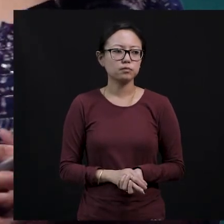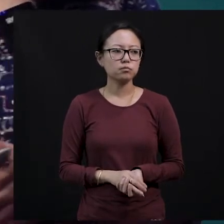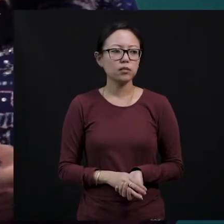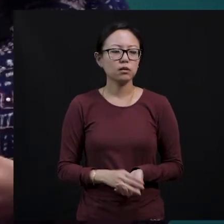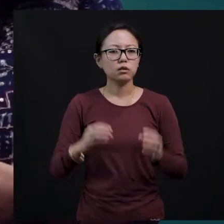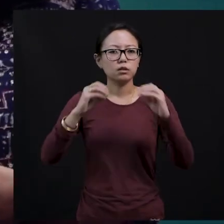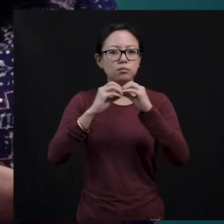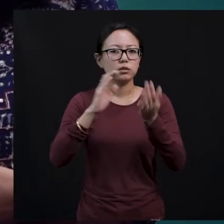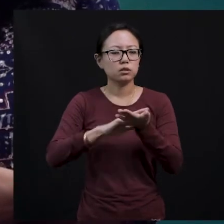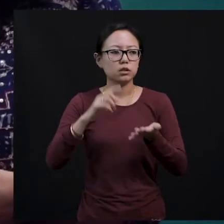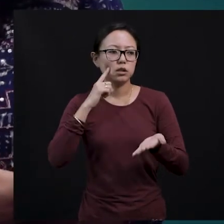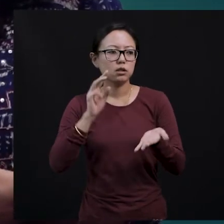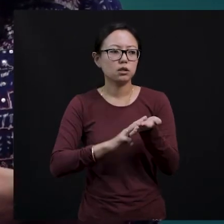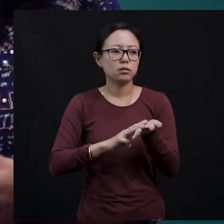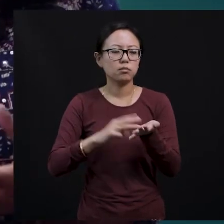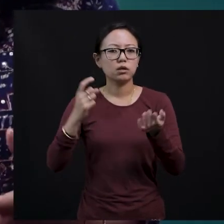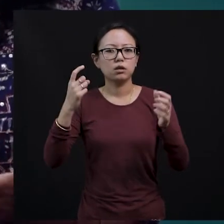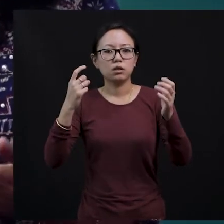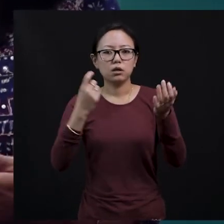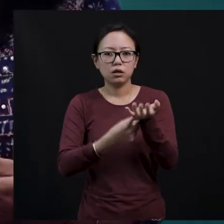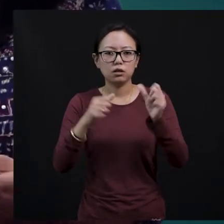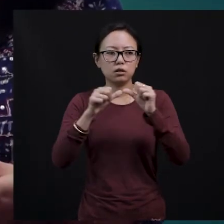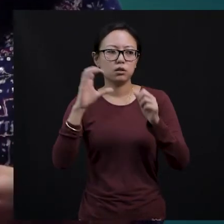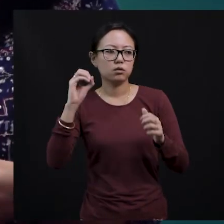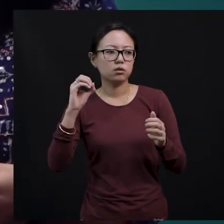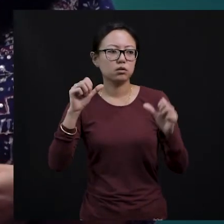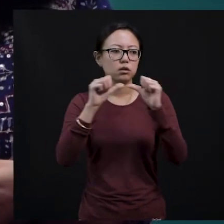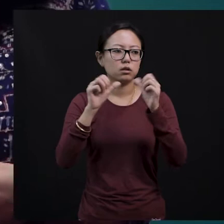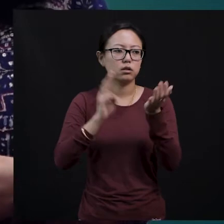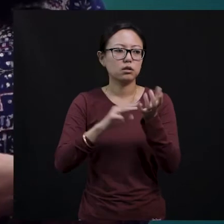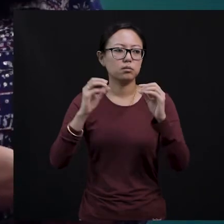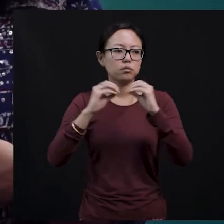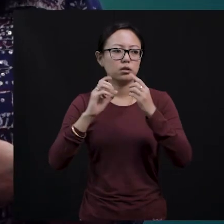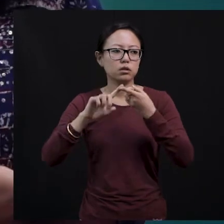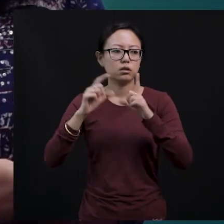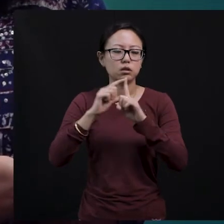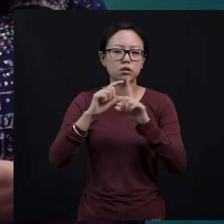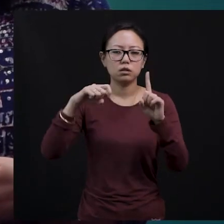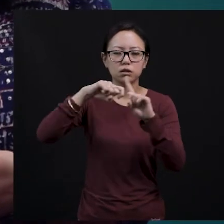that Bhim Rao Ambedkar was the one who came from a lower